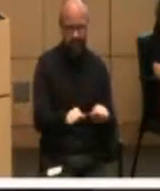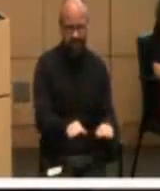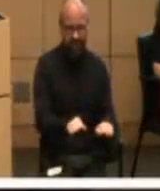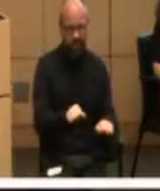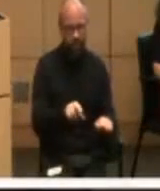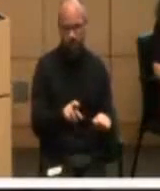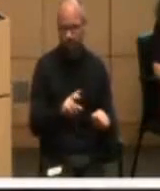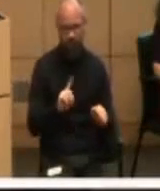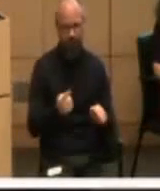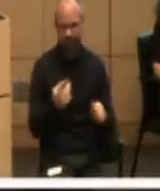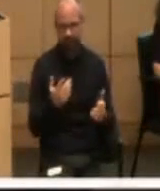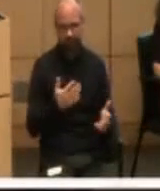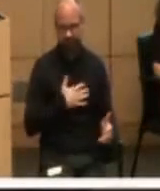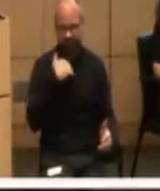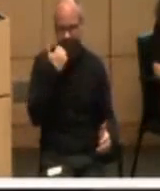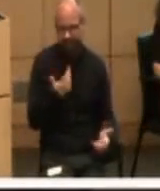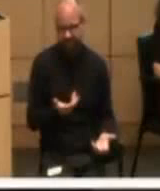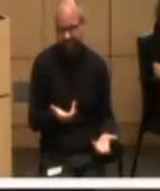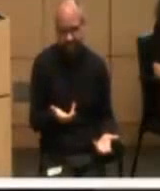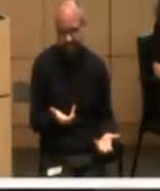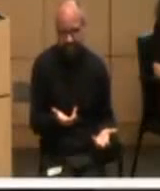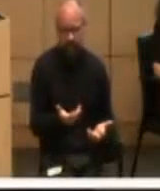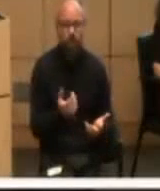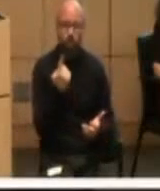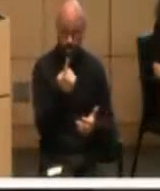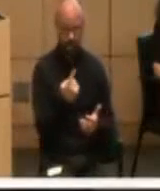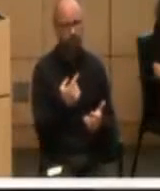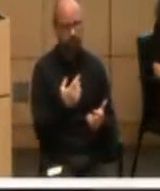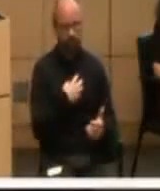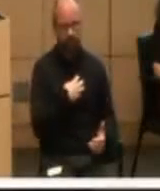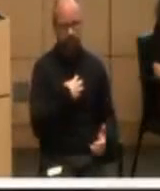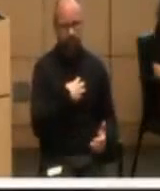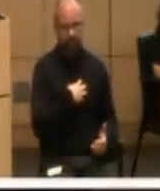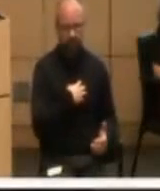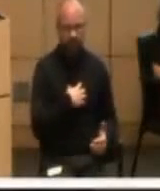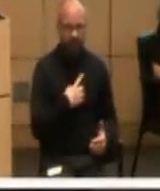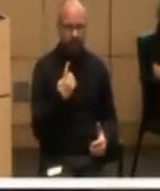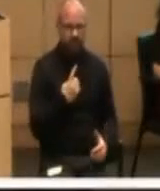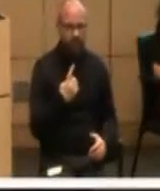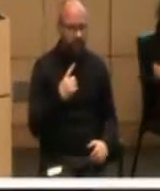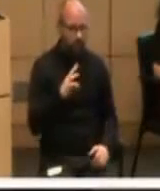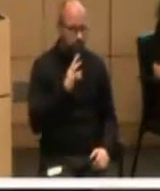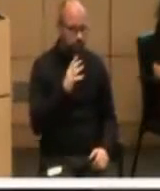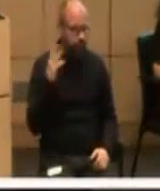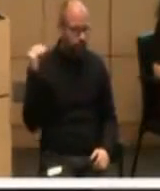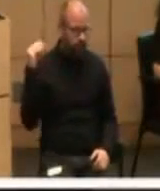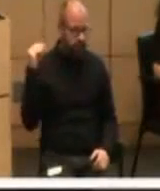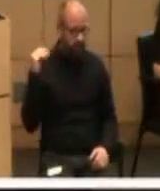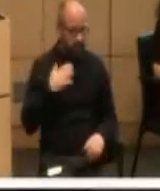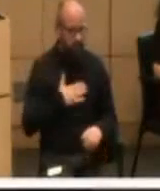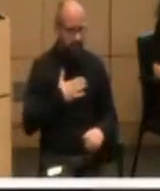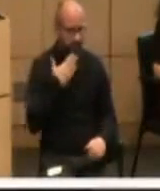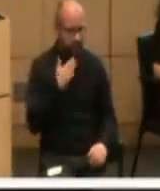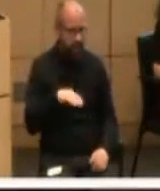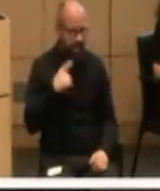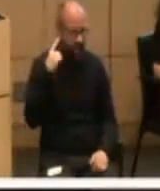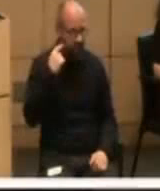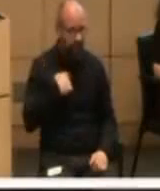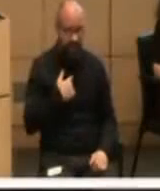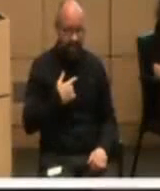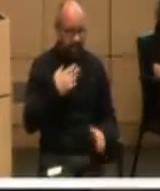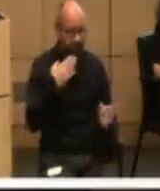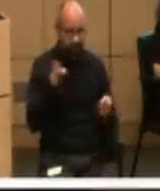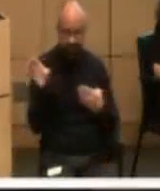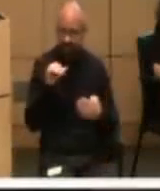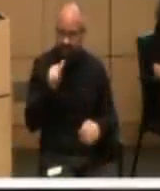frequent complaints that I hear is that if someone talks to me on my bad ear side, I can't hear them and I don't pay attention to them, and they think that